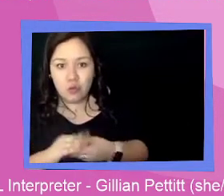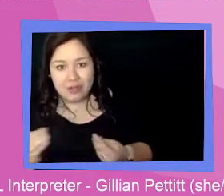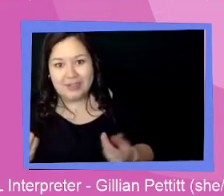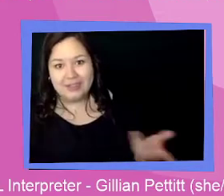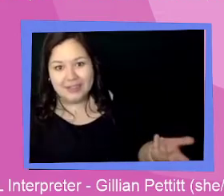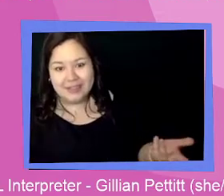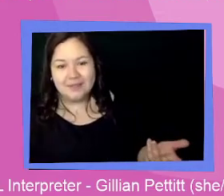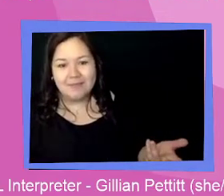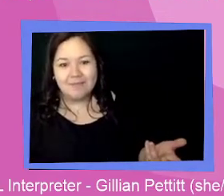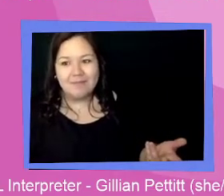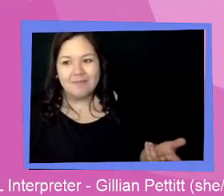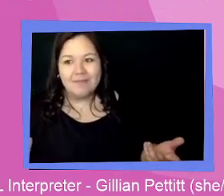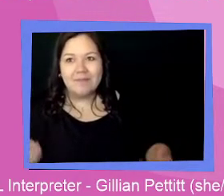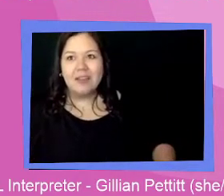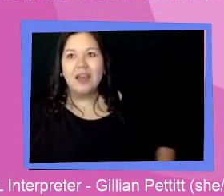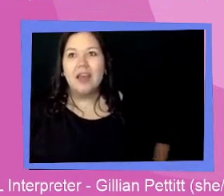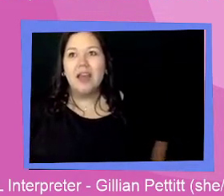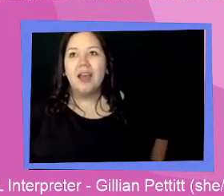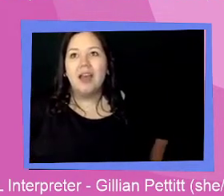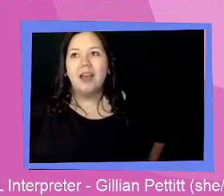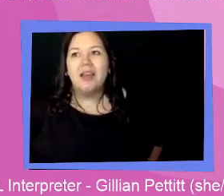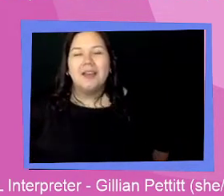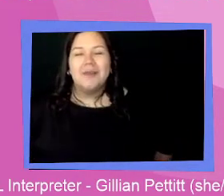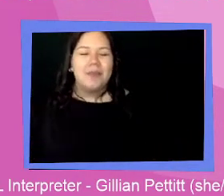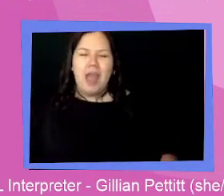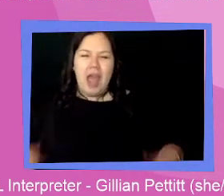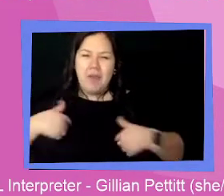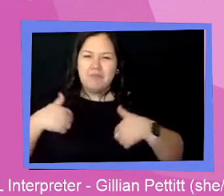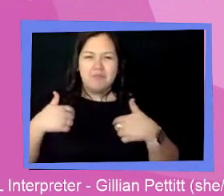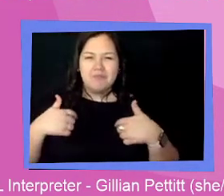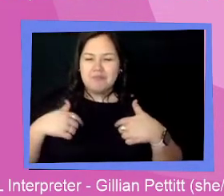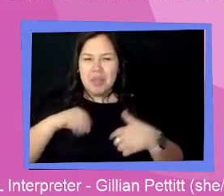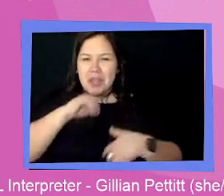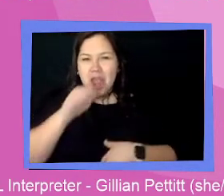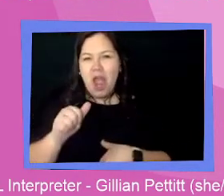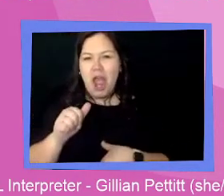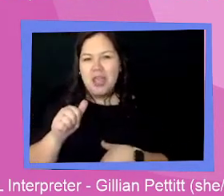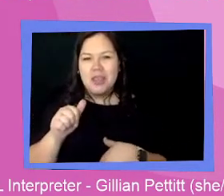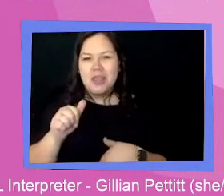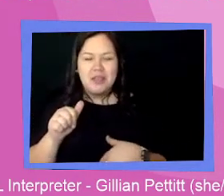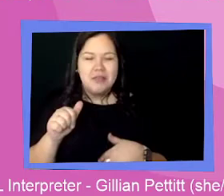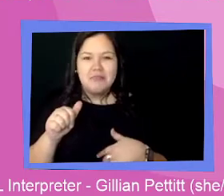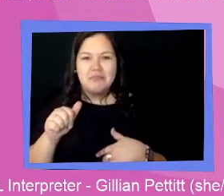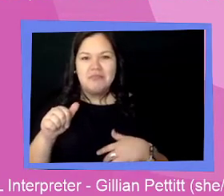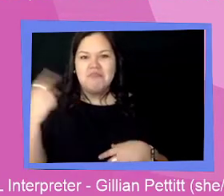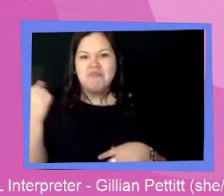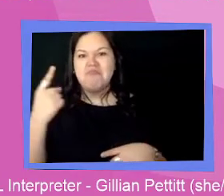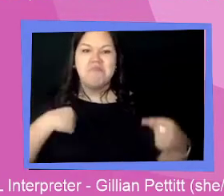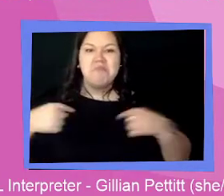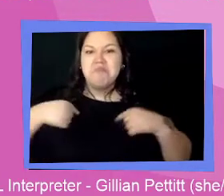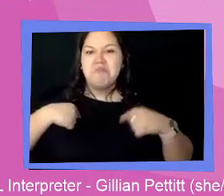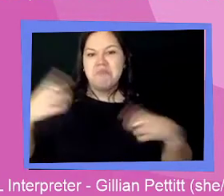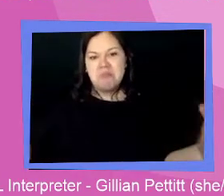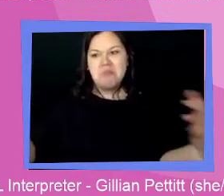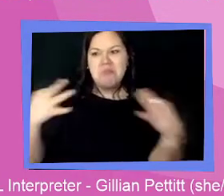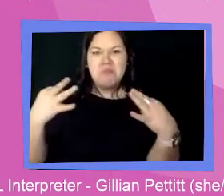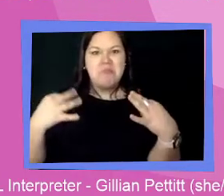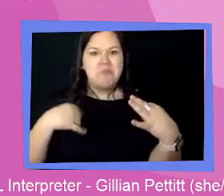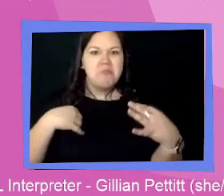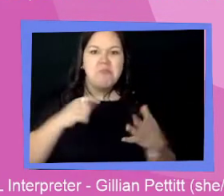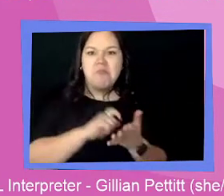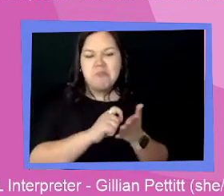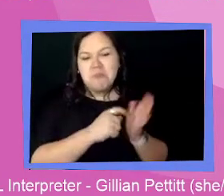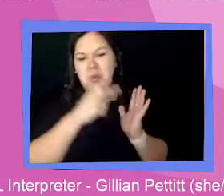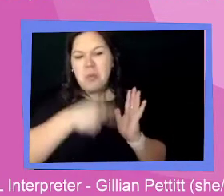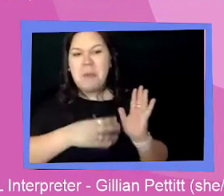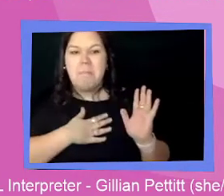And I don't know, I'm not one of those like Scrooge McDuck writers who just wants the space for myself. I actually want you to come and swim with me